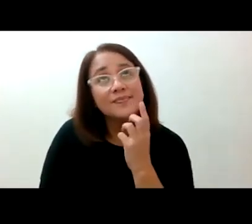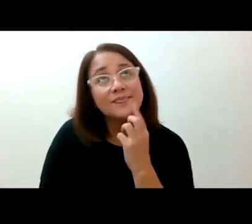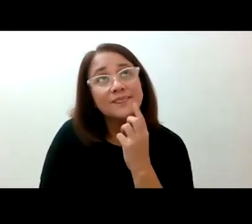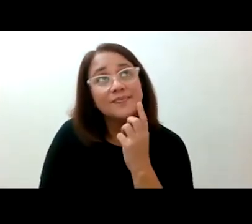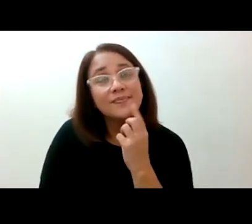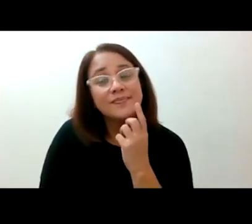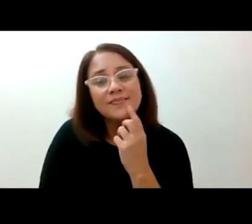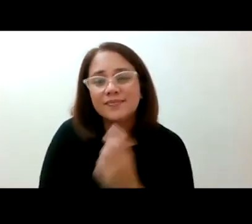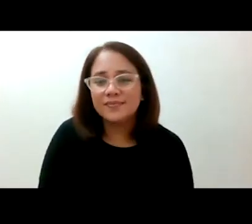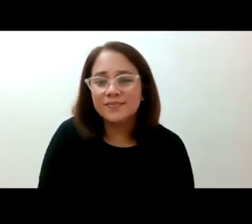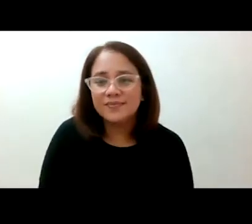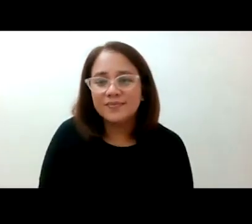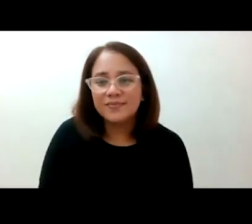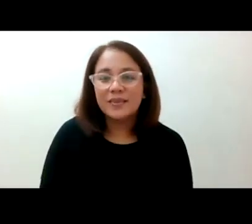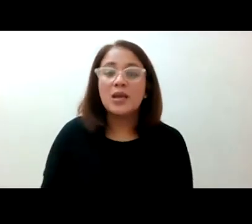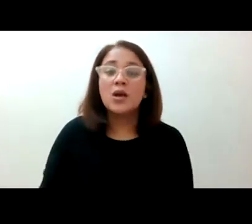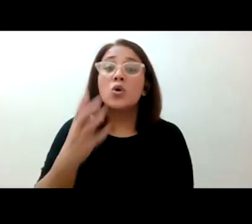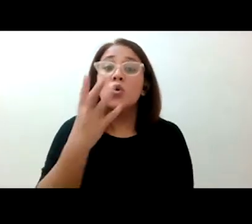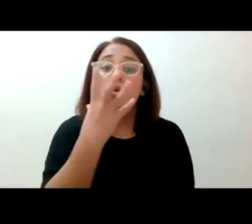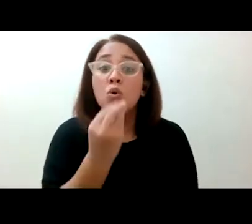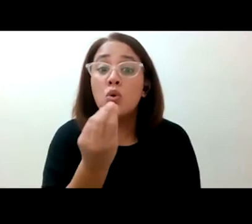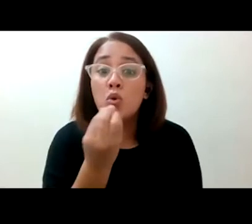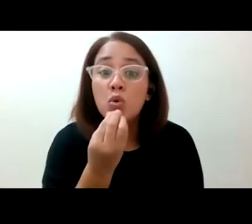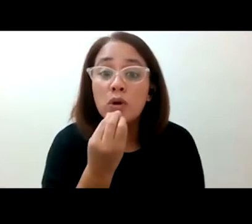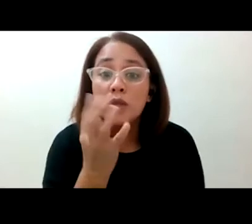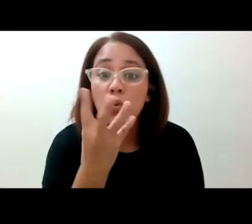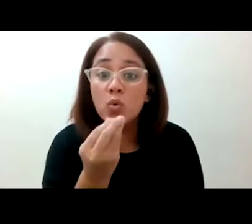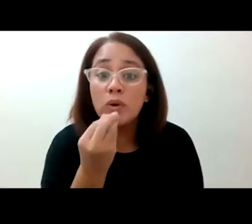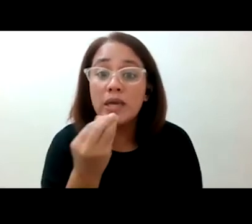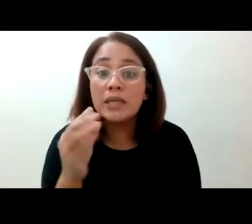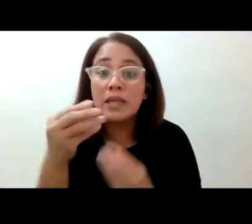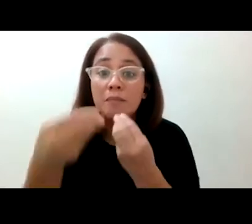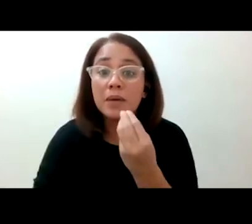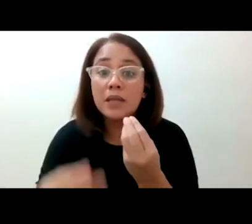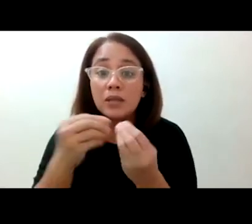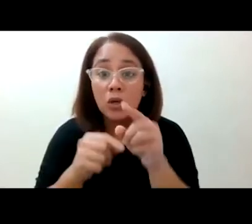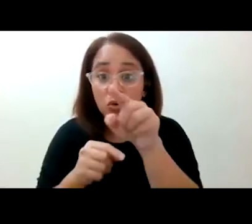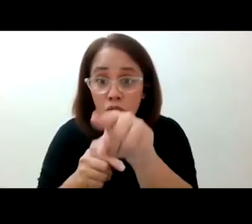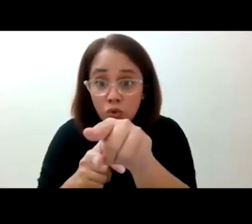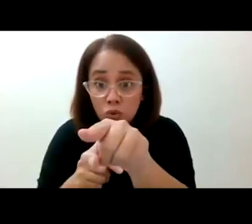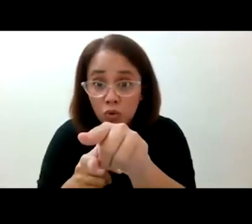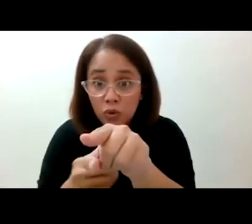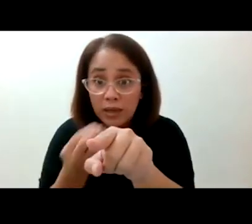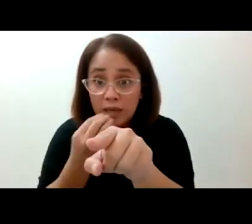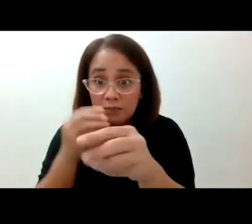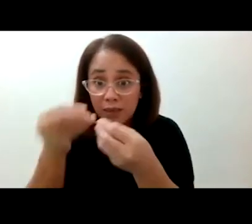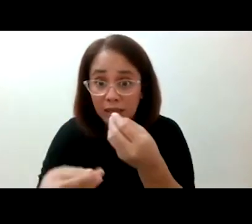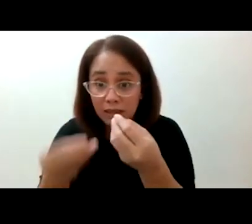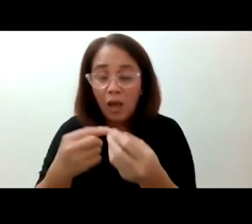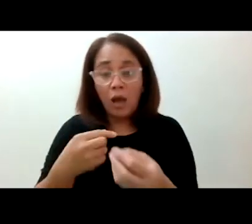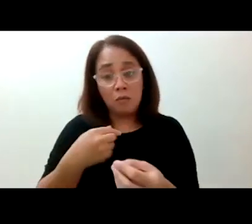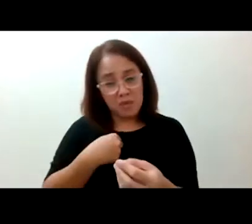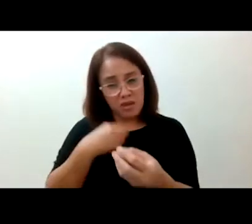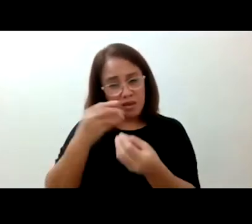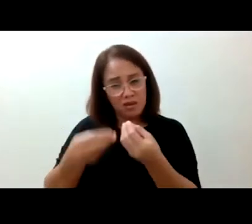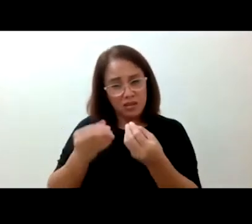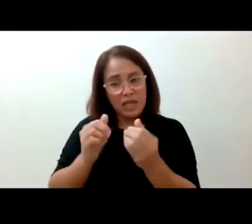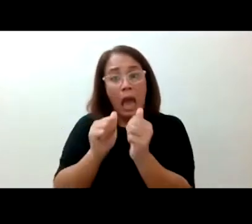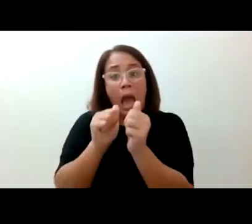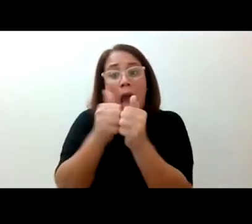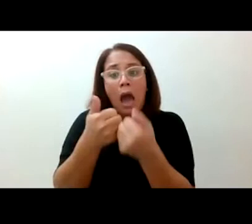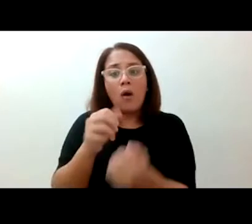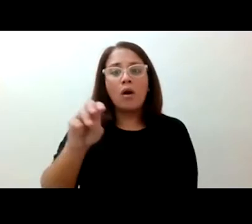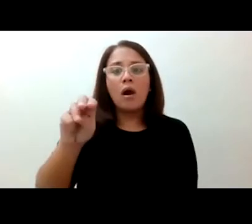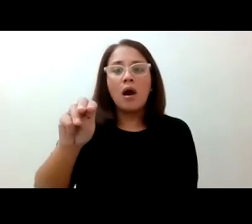Who's going to eat the banana? You will eat the banana, or I will eat the banana. How is a manner. It's not